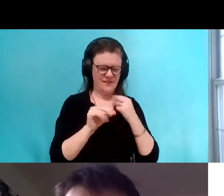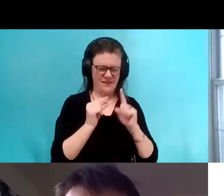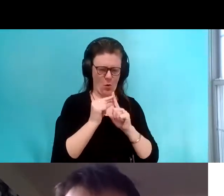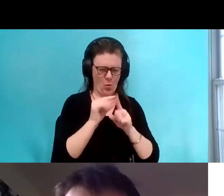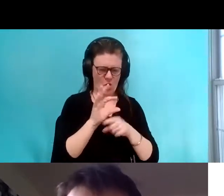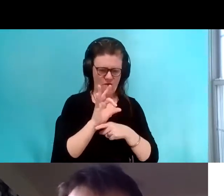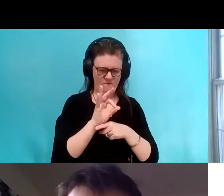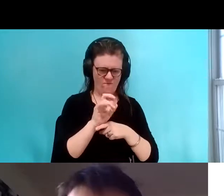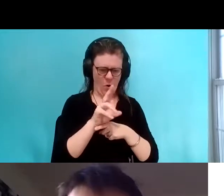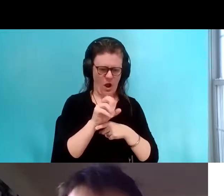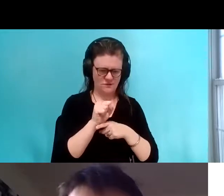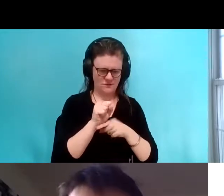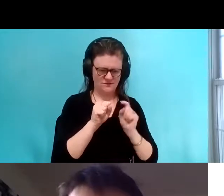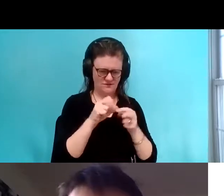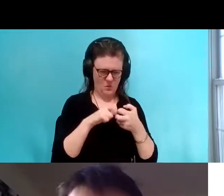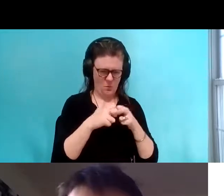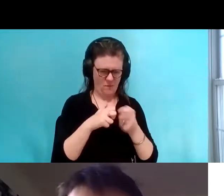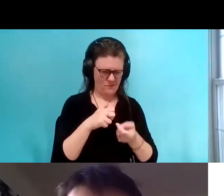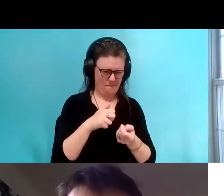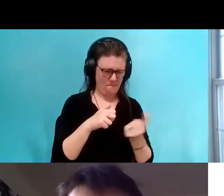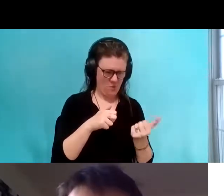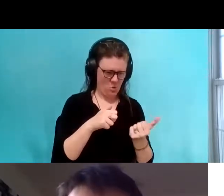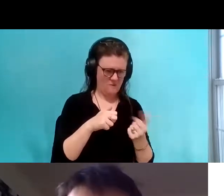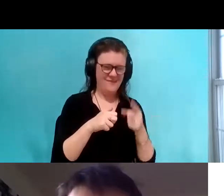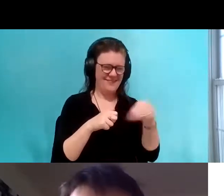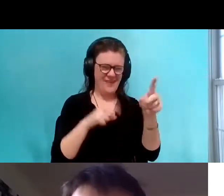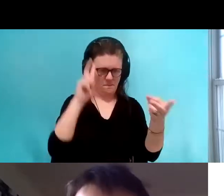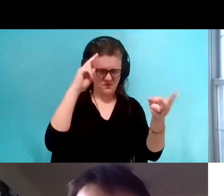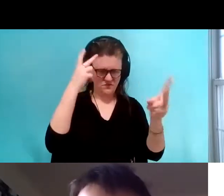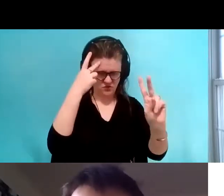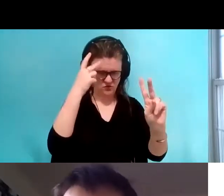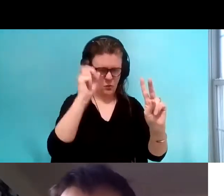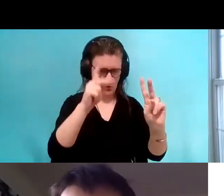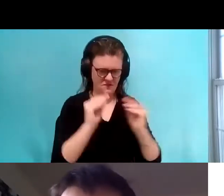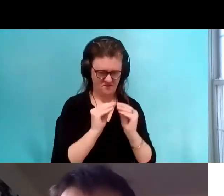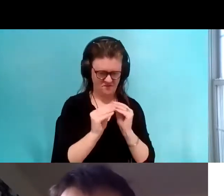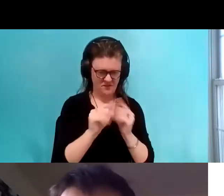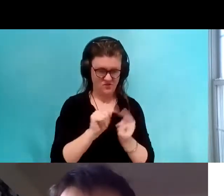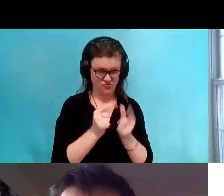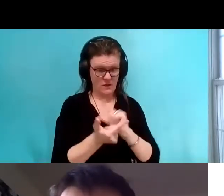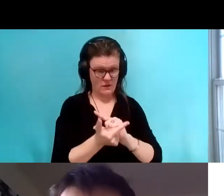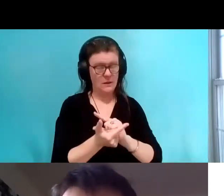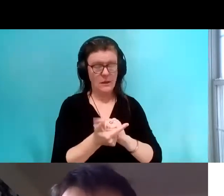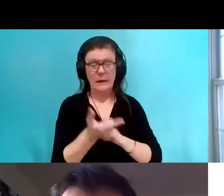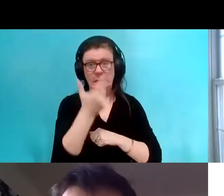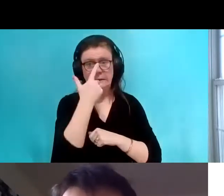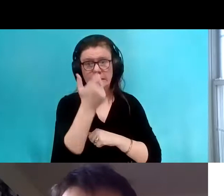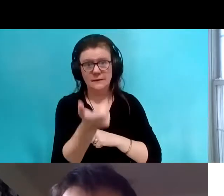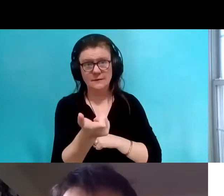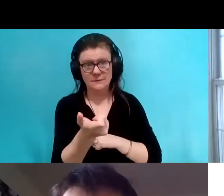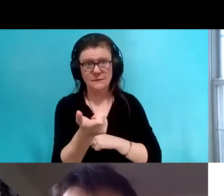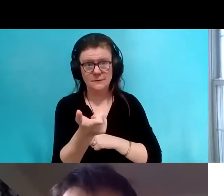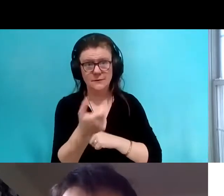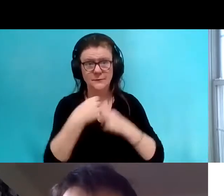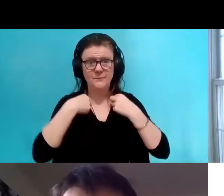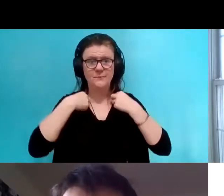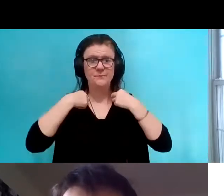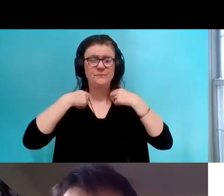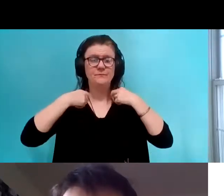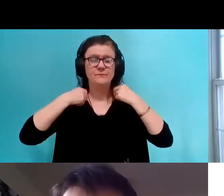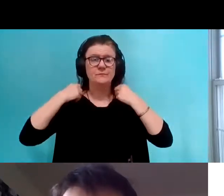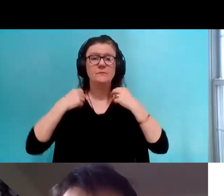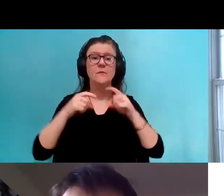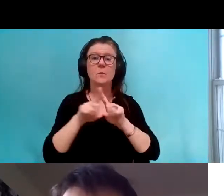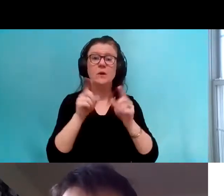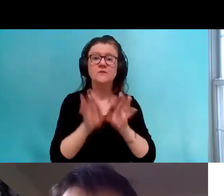then we identified that this question was misunderstood. So this is something very interesting, but it really needs input